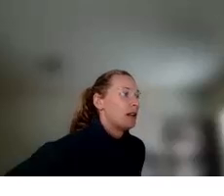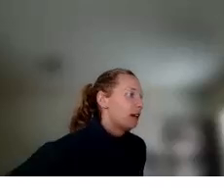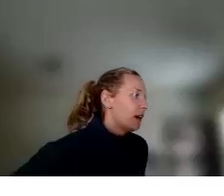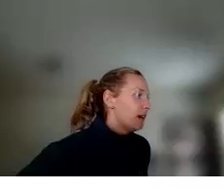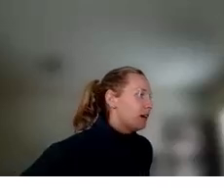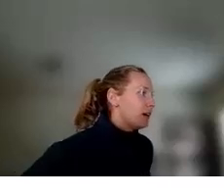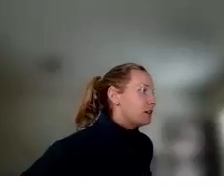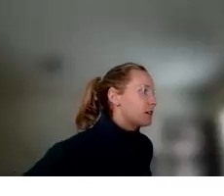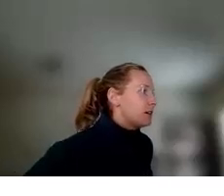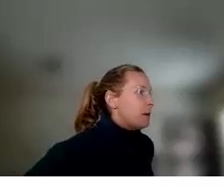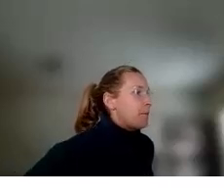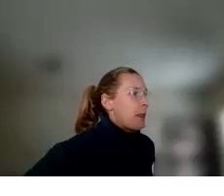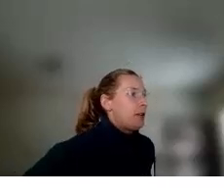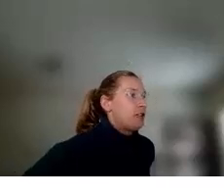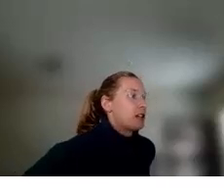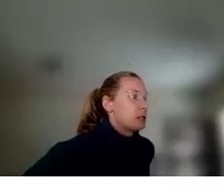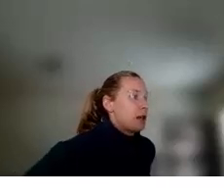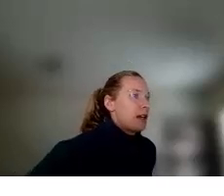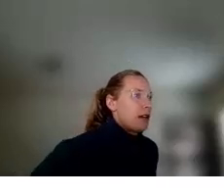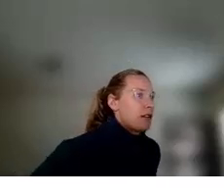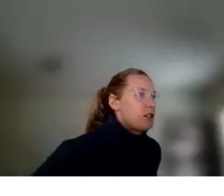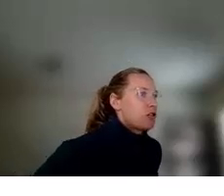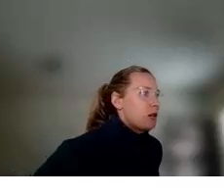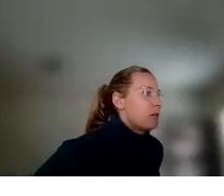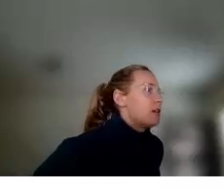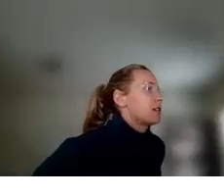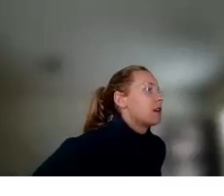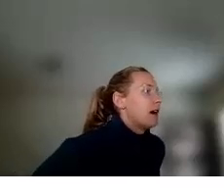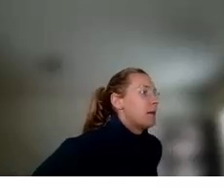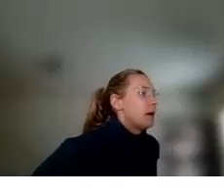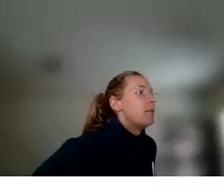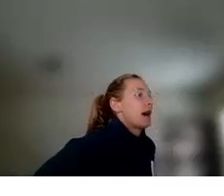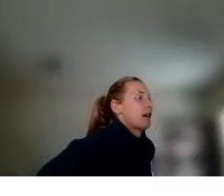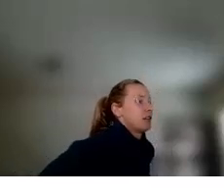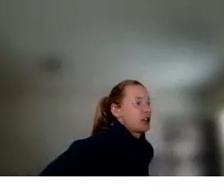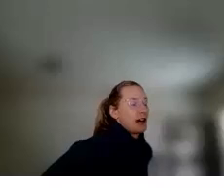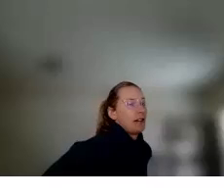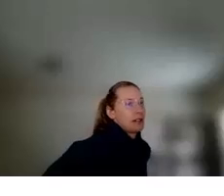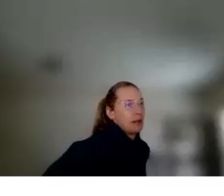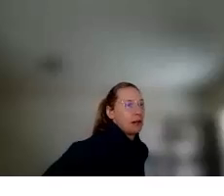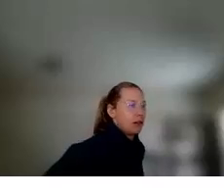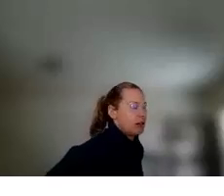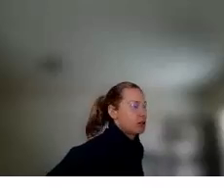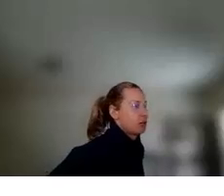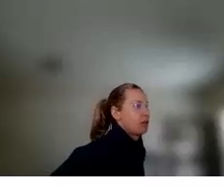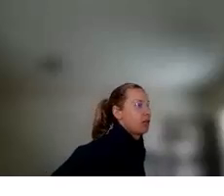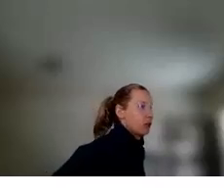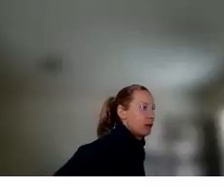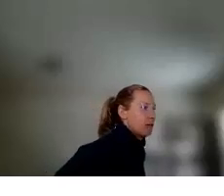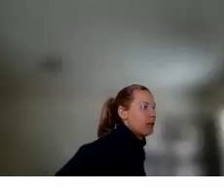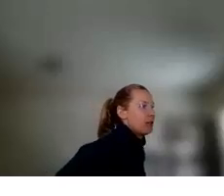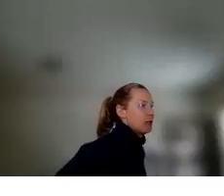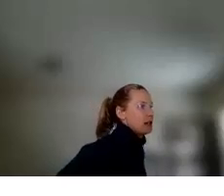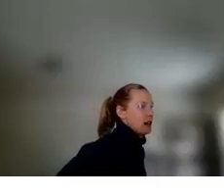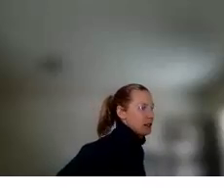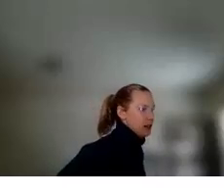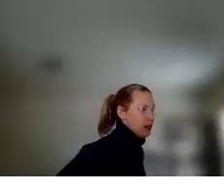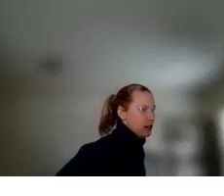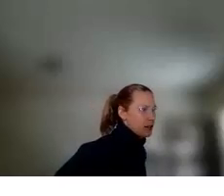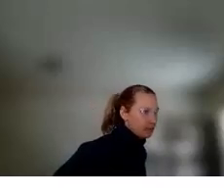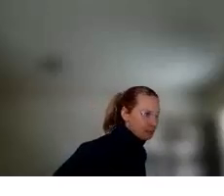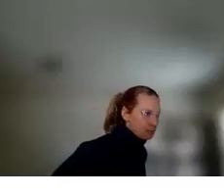or mobility ADLs, and you'd explain how these treatments impact the child's ability to perform